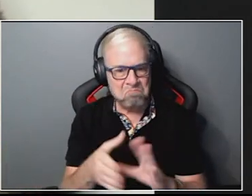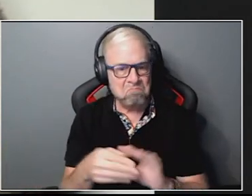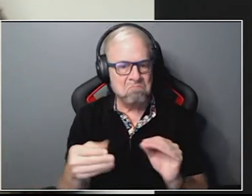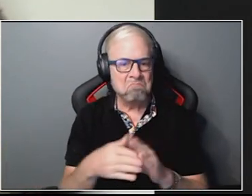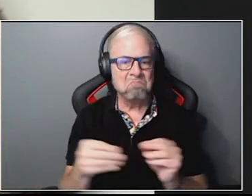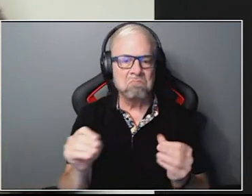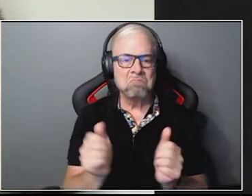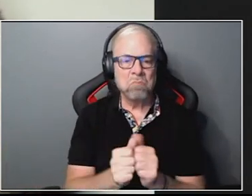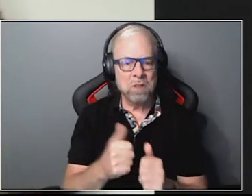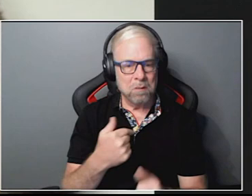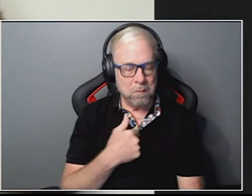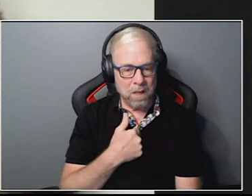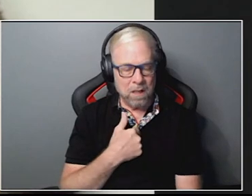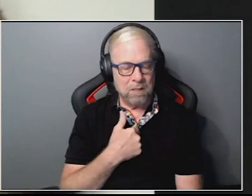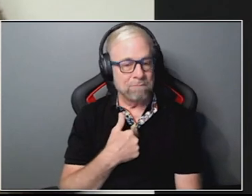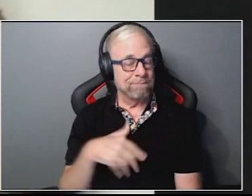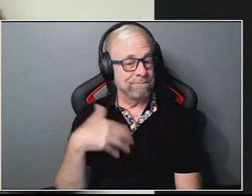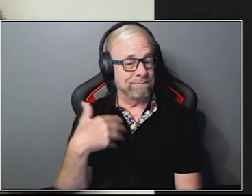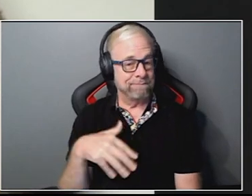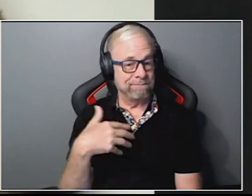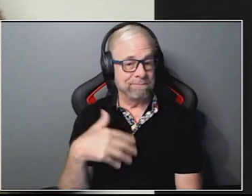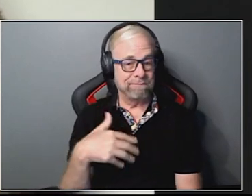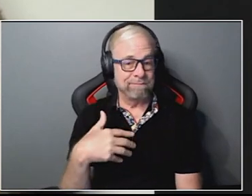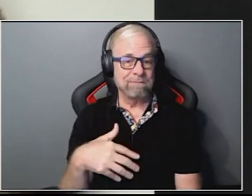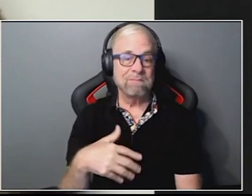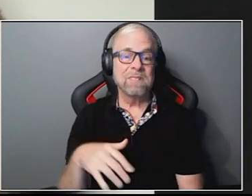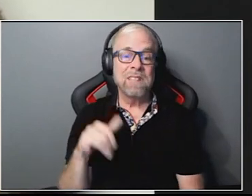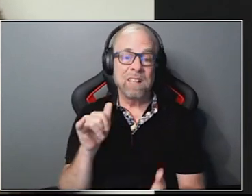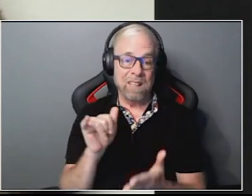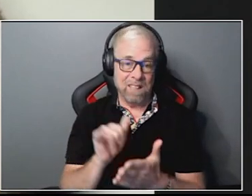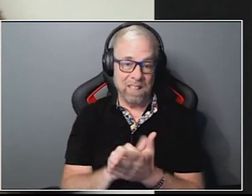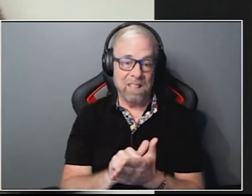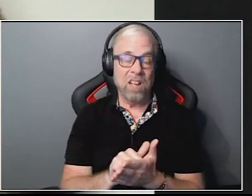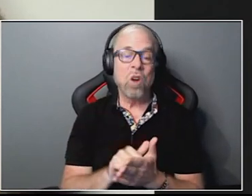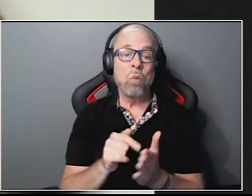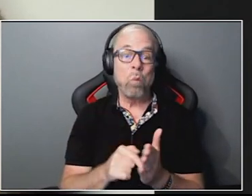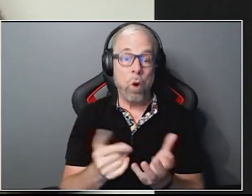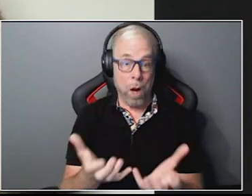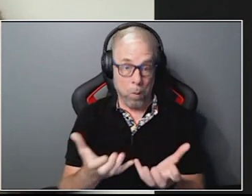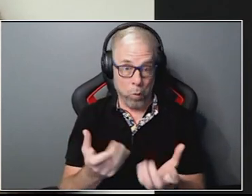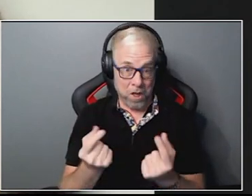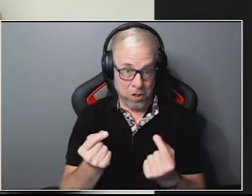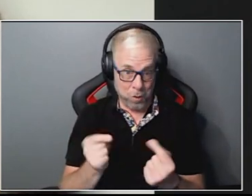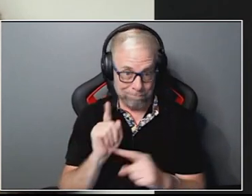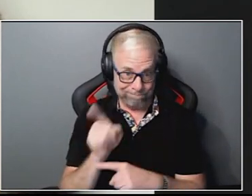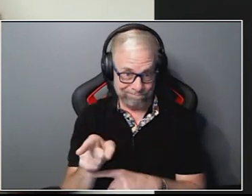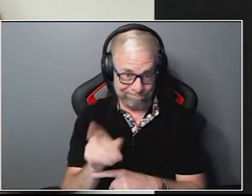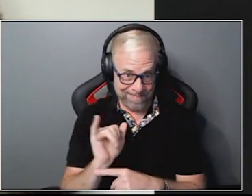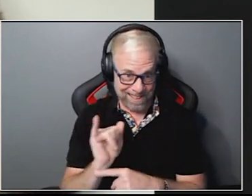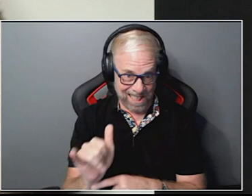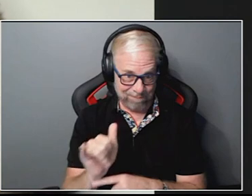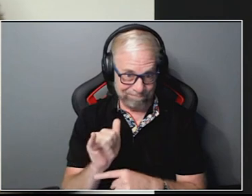like, yeah, that's what I want to do. That is so